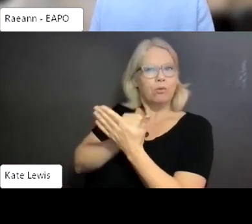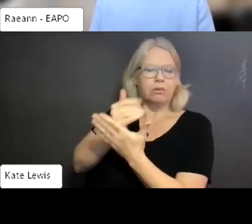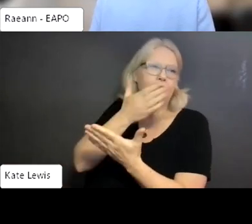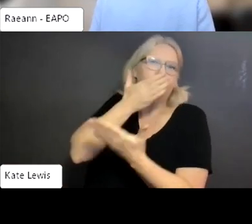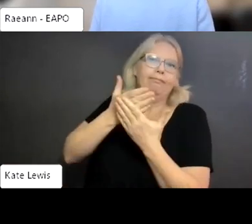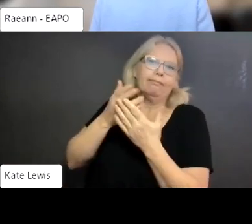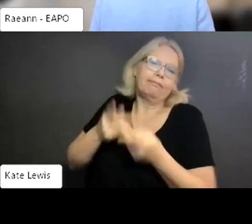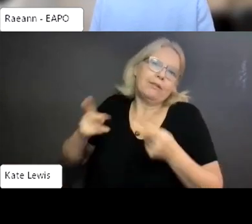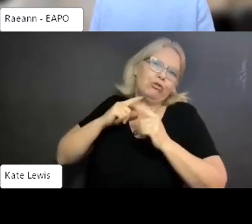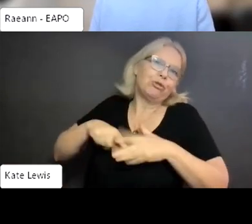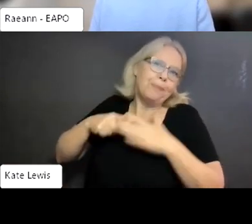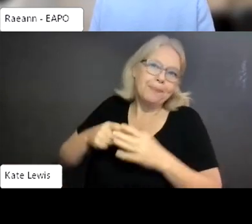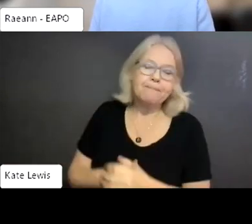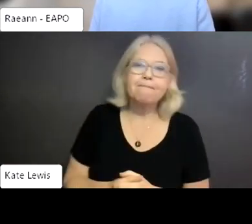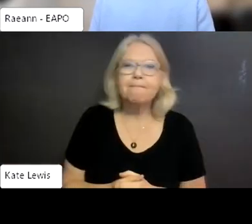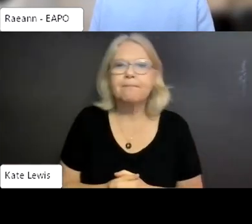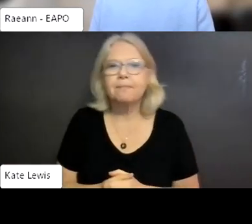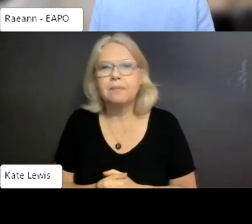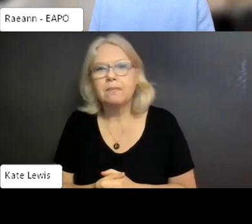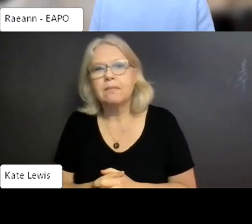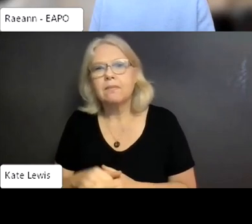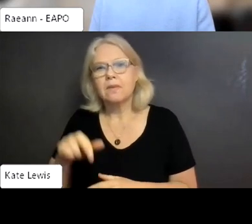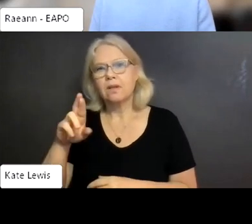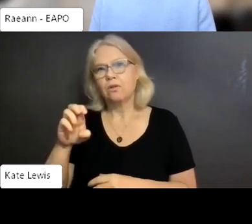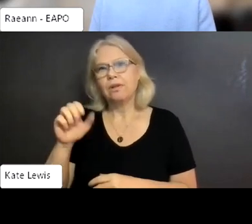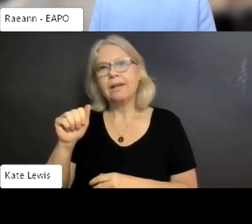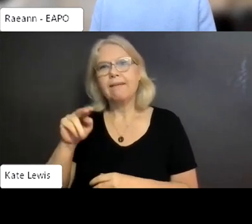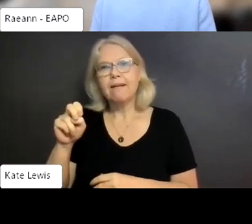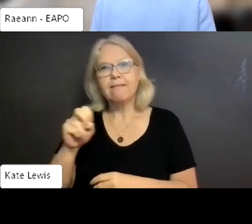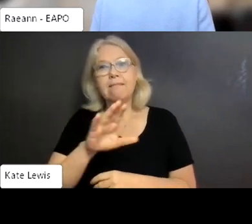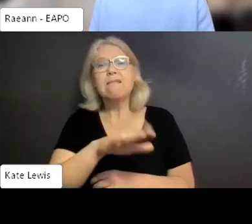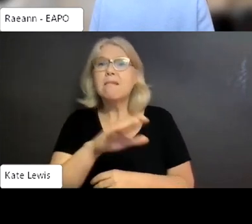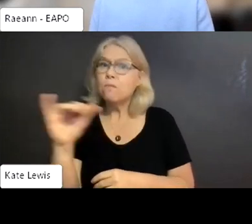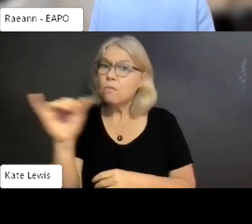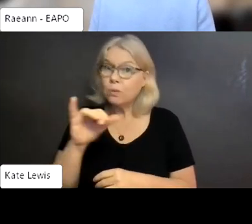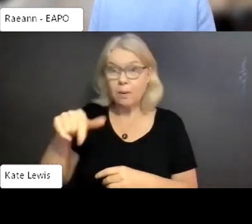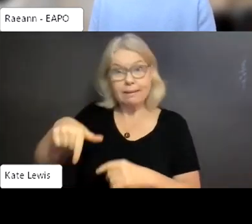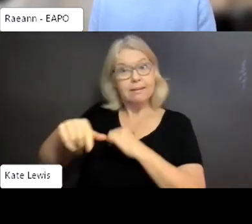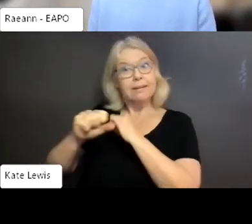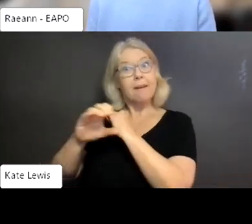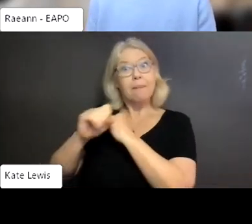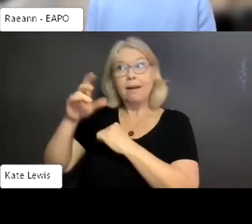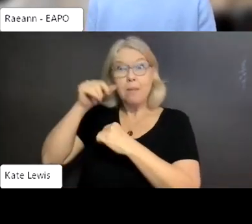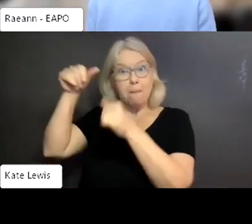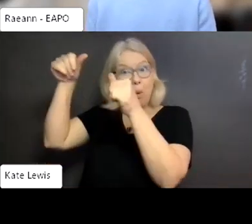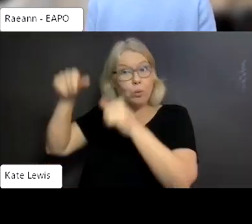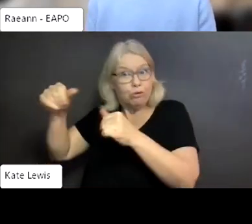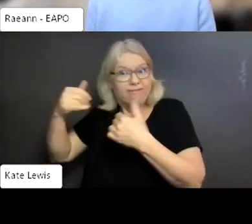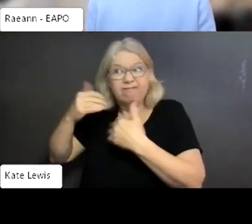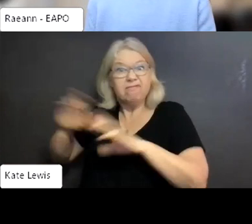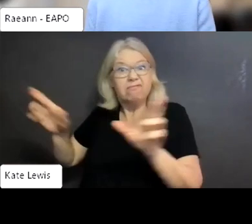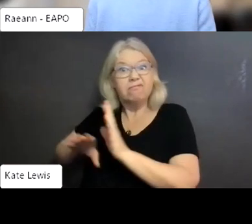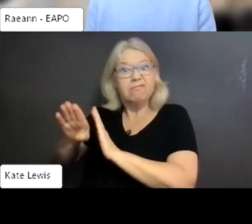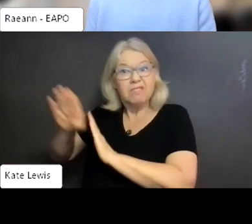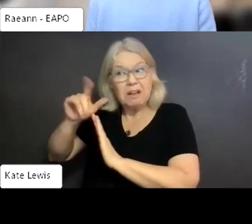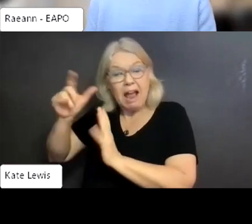I know that there's posters that have been, developed for this campaign. Even putting those around your